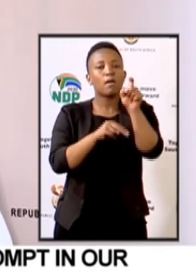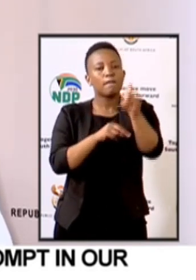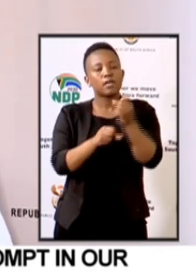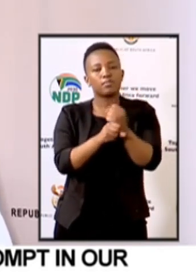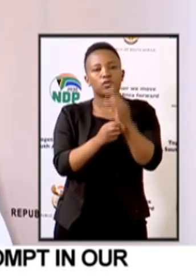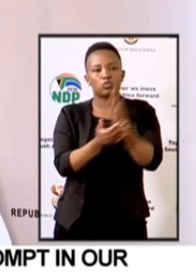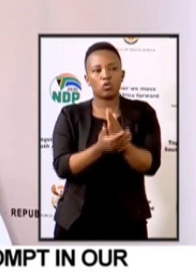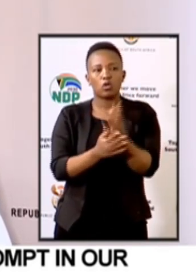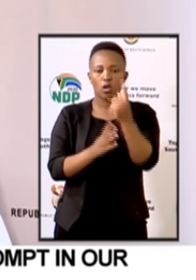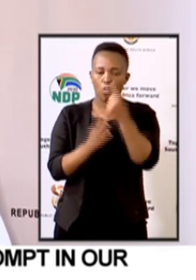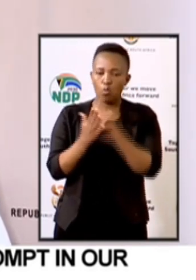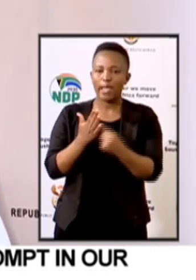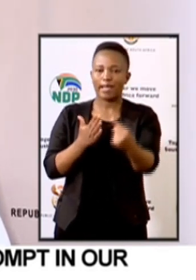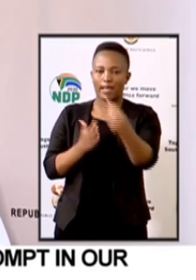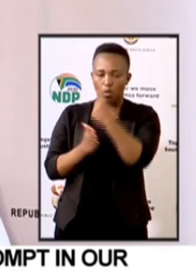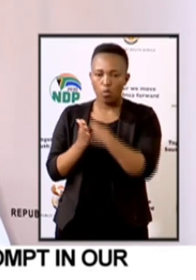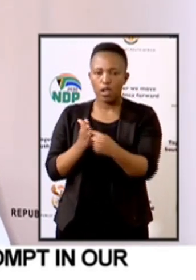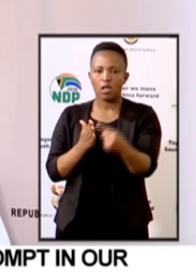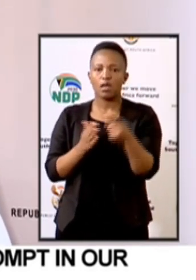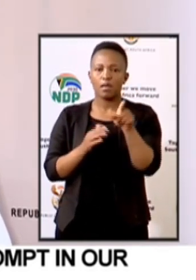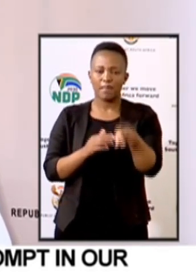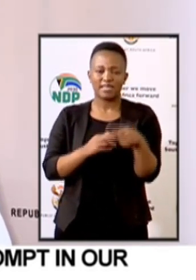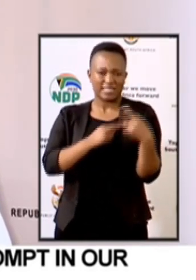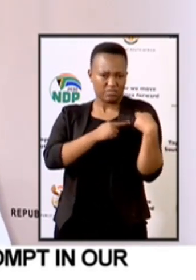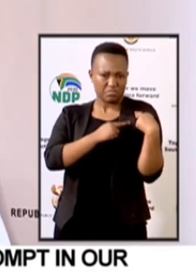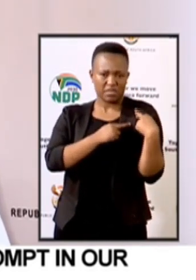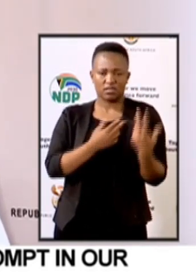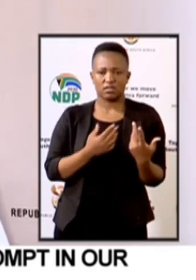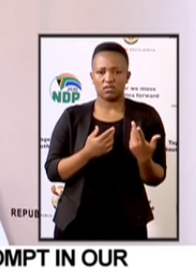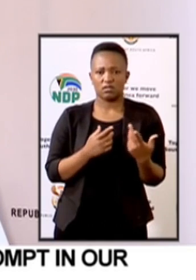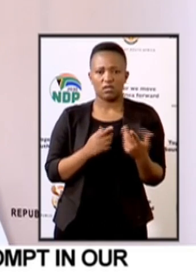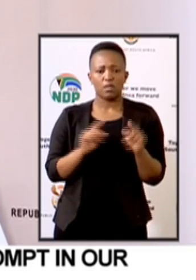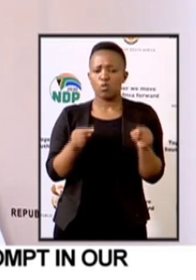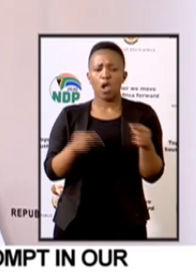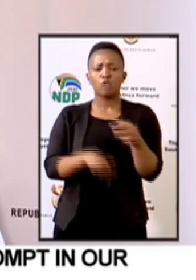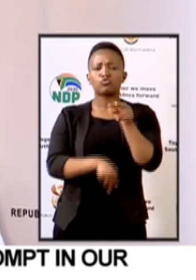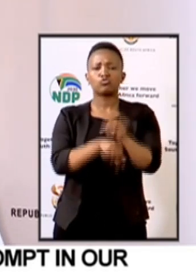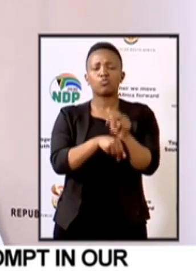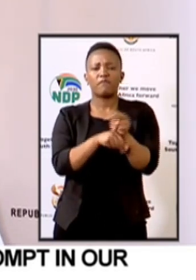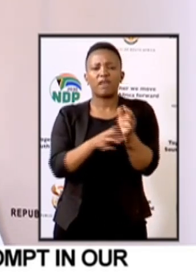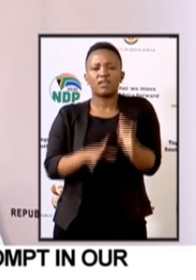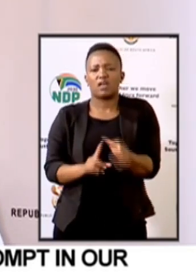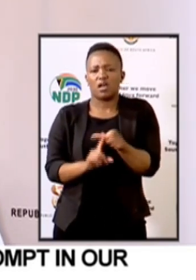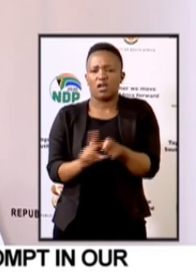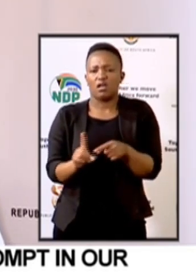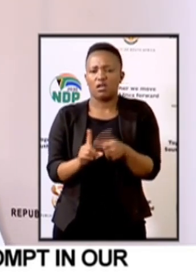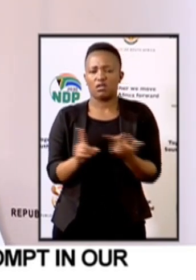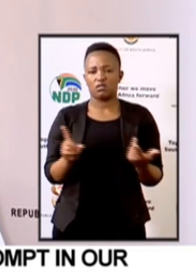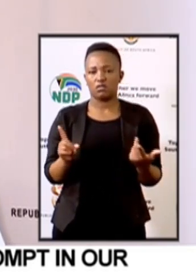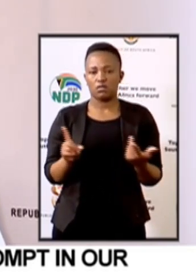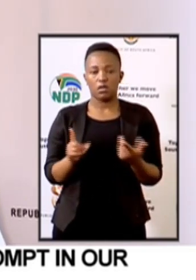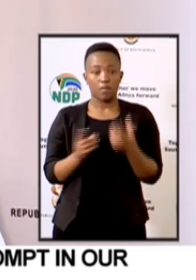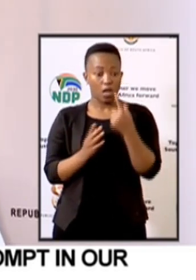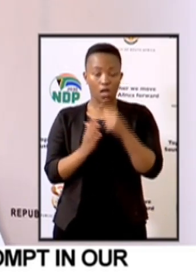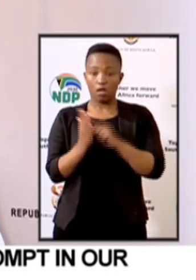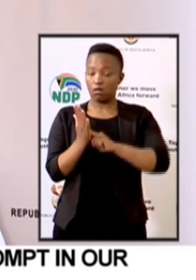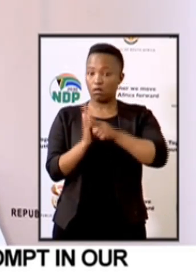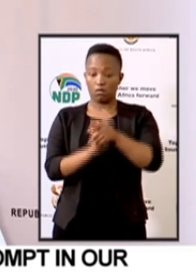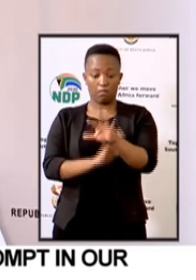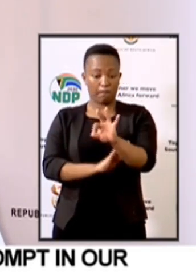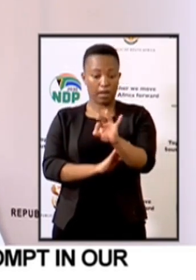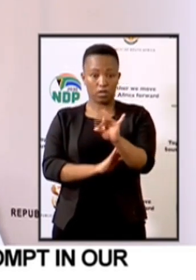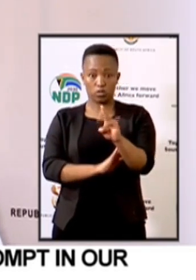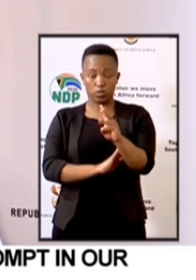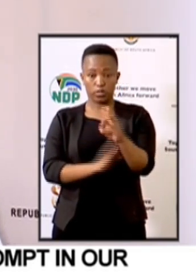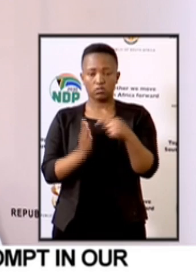there is an element of irresponsibility there. You can't just, as a supervisor, for the whole week say,